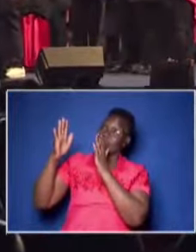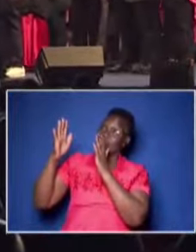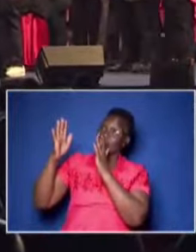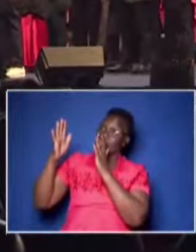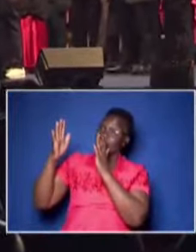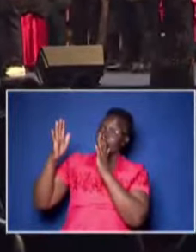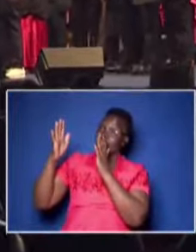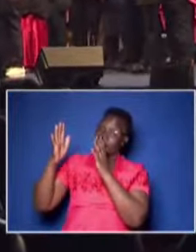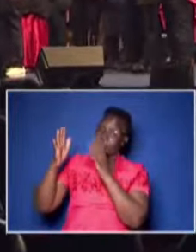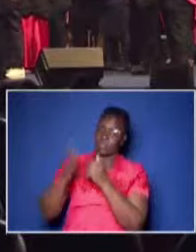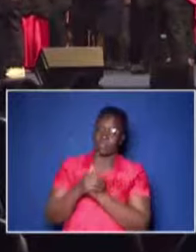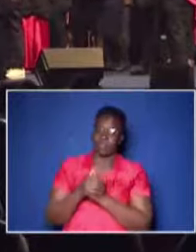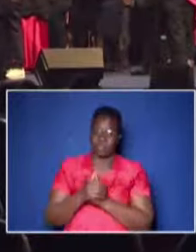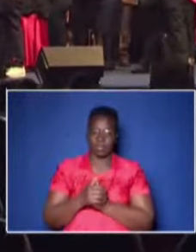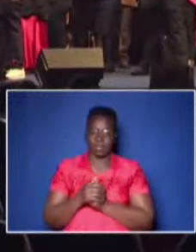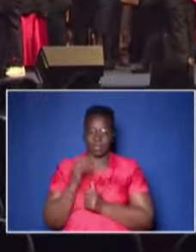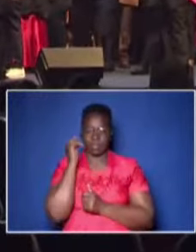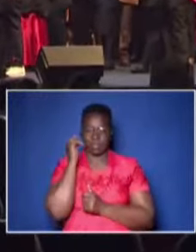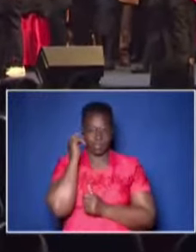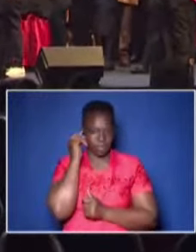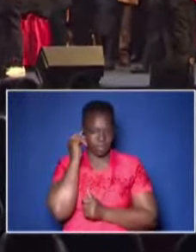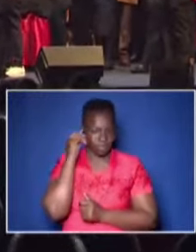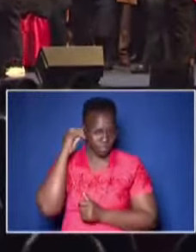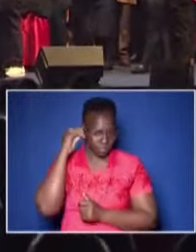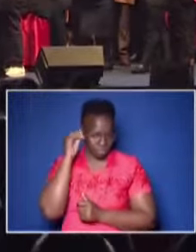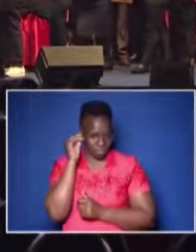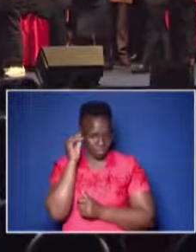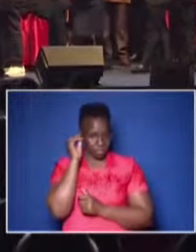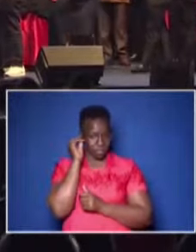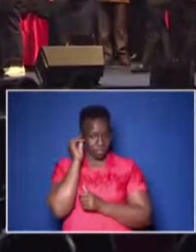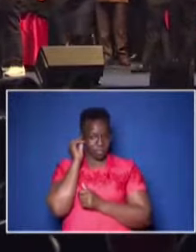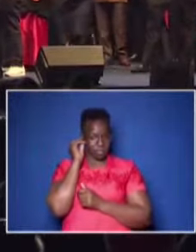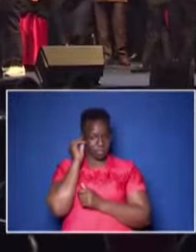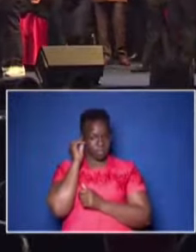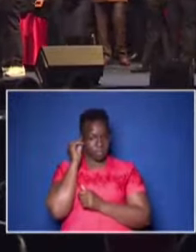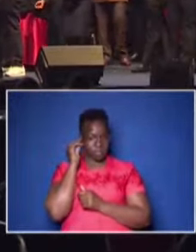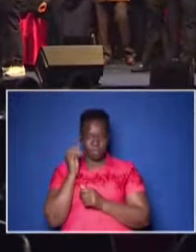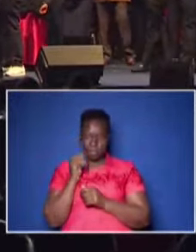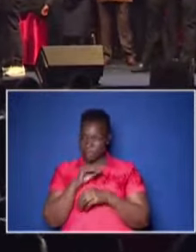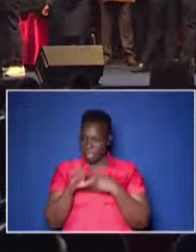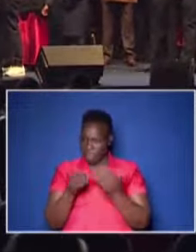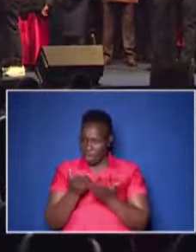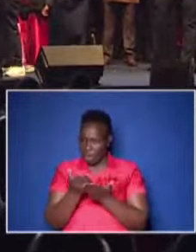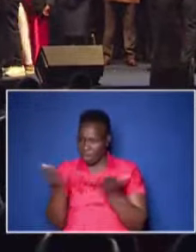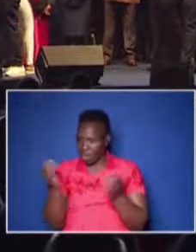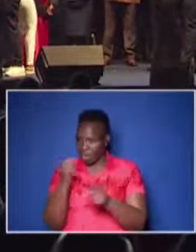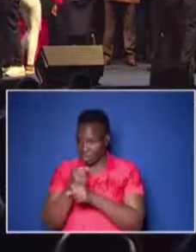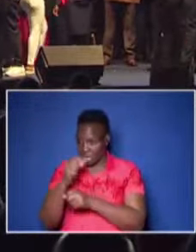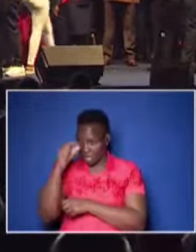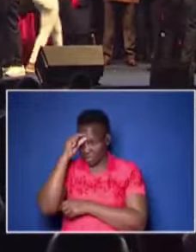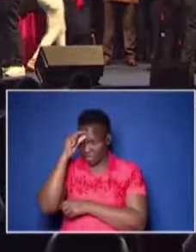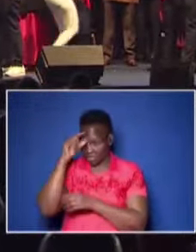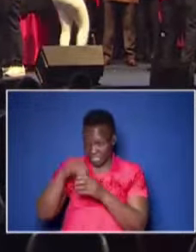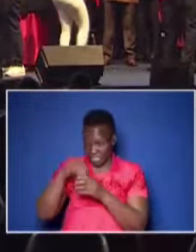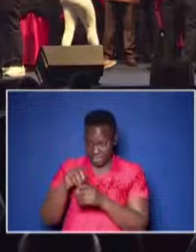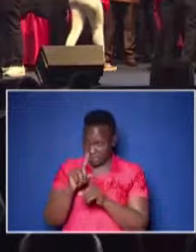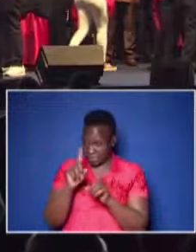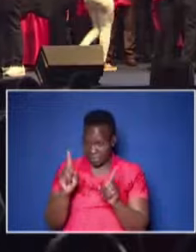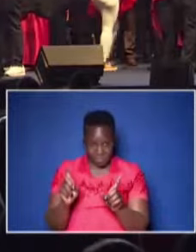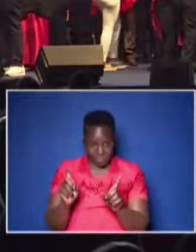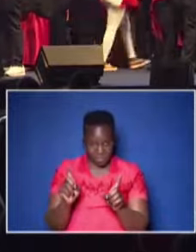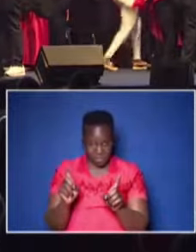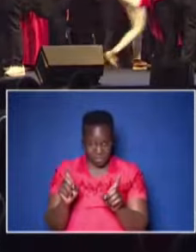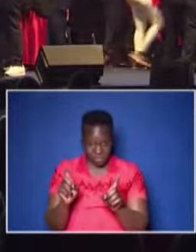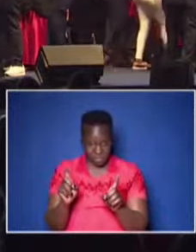Hallelujah God bless you darling you're all members of the government lift your hands